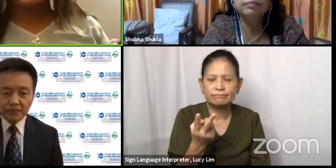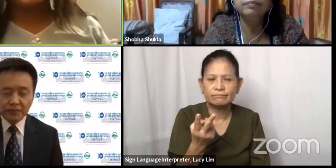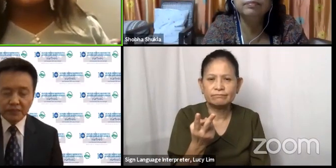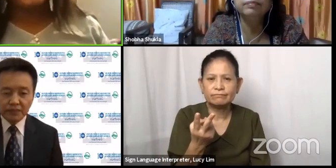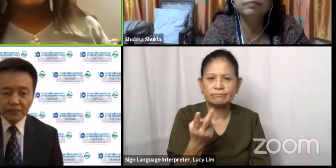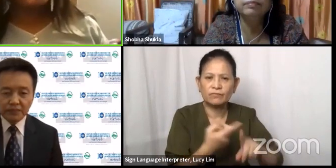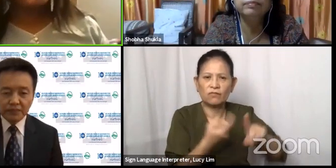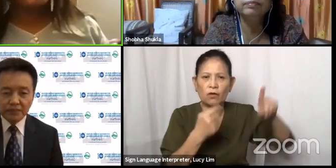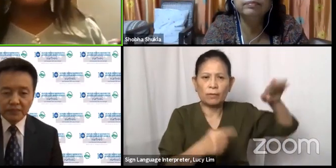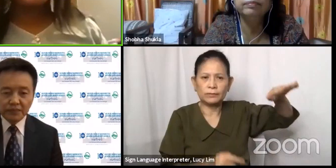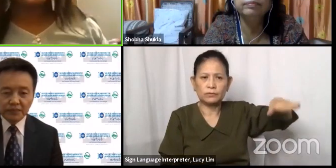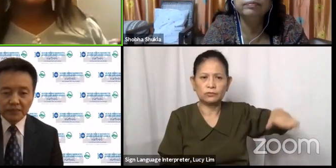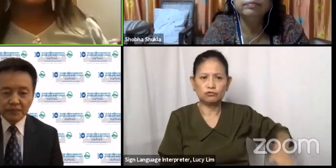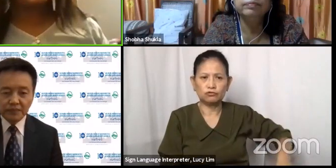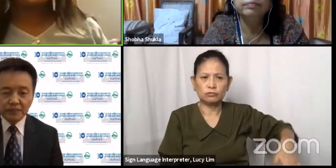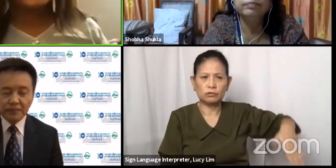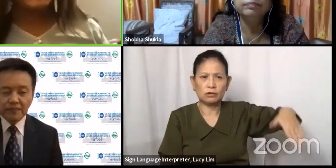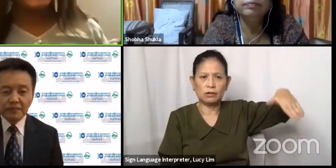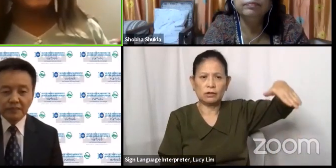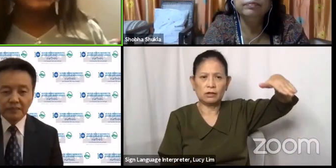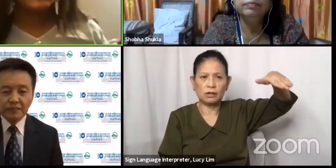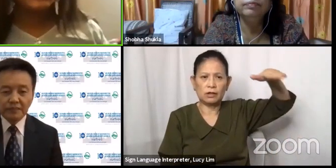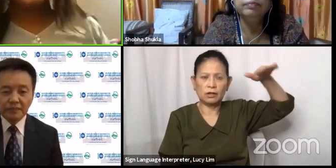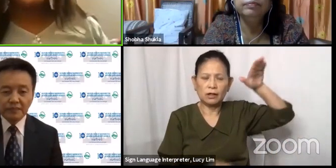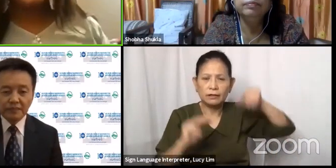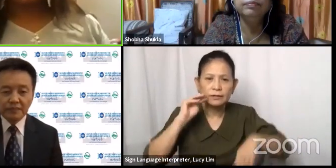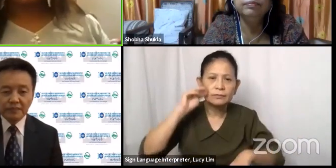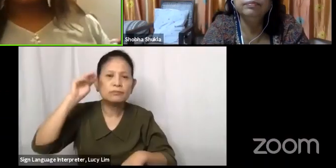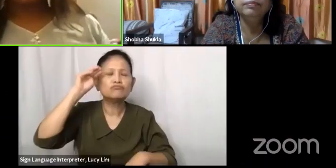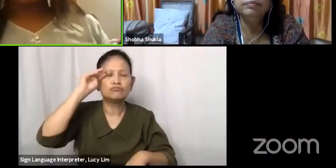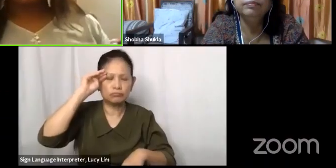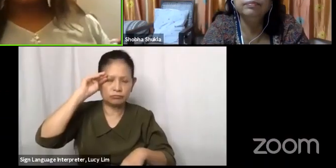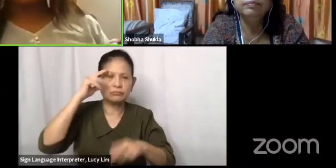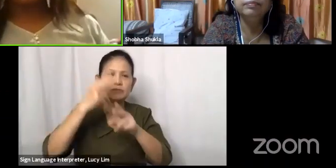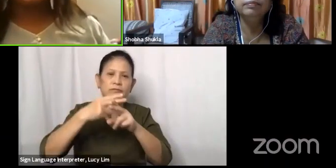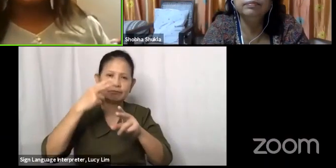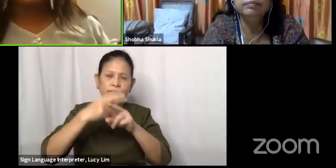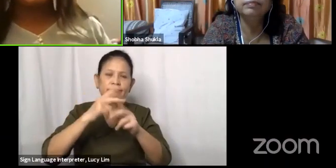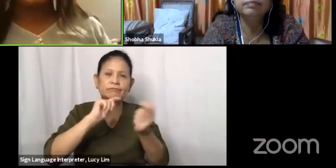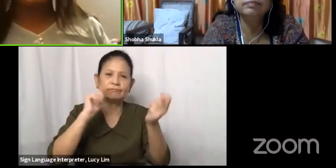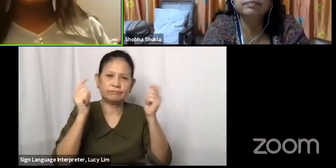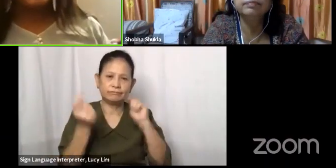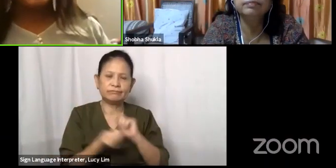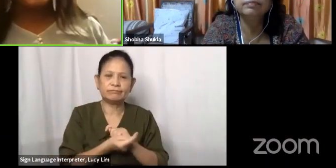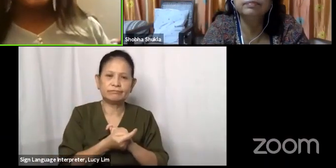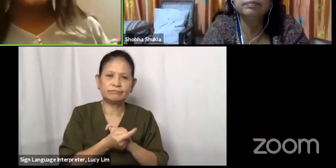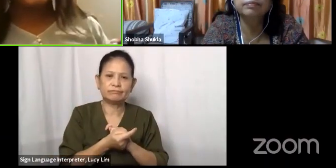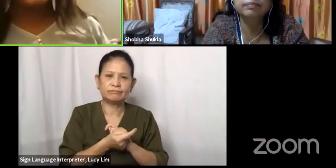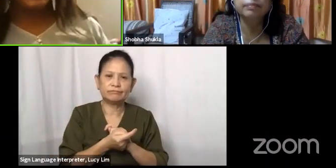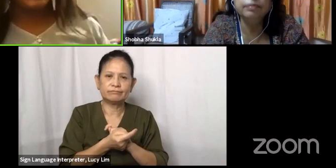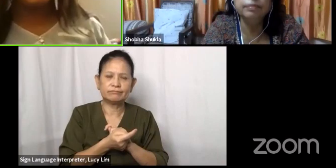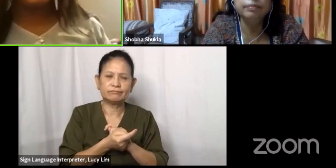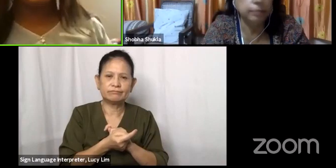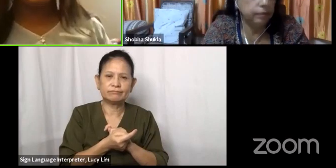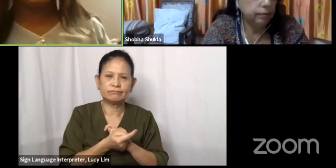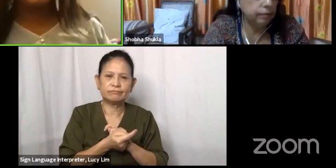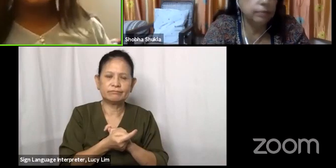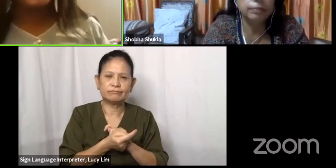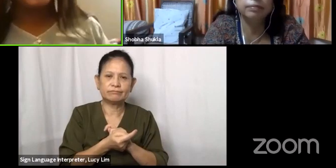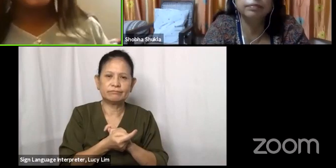to, I would say, maturity, the name change, because when you are in